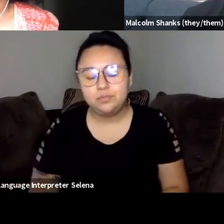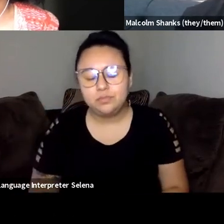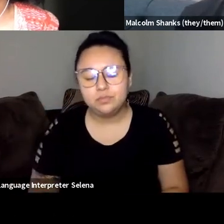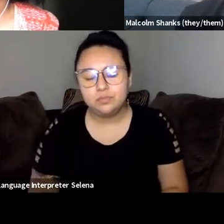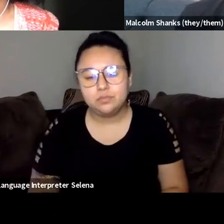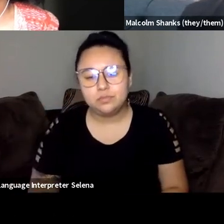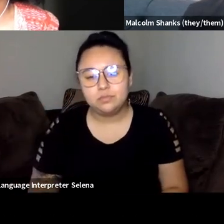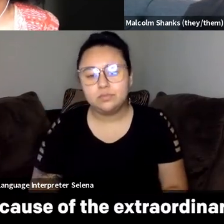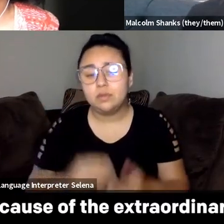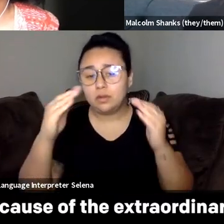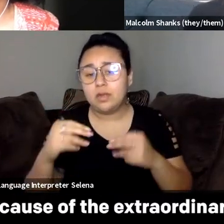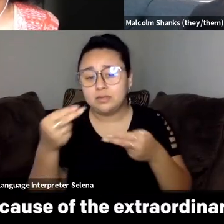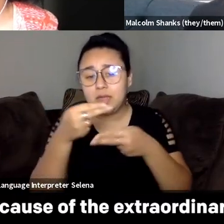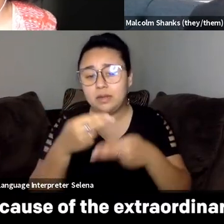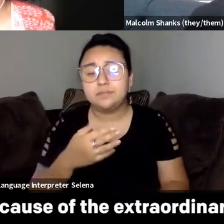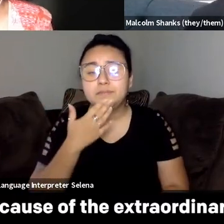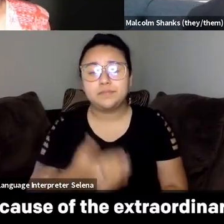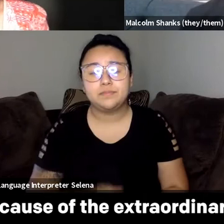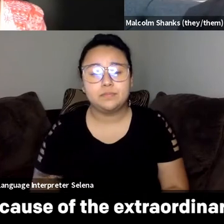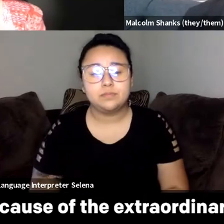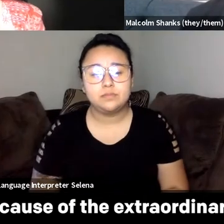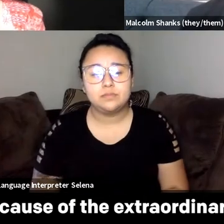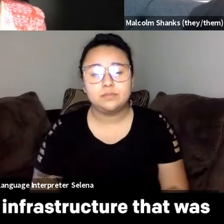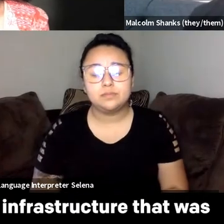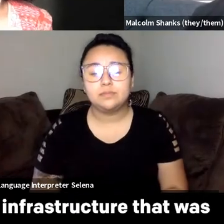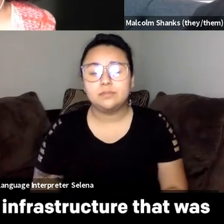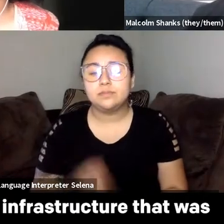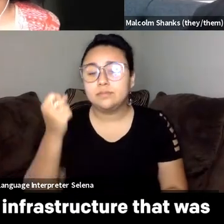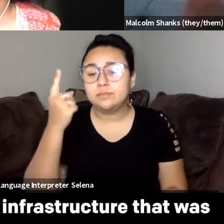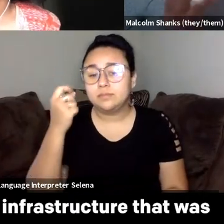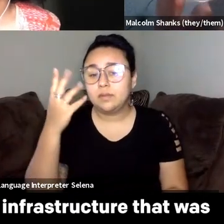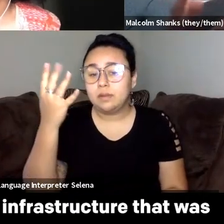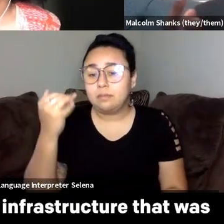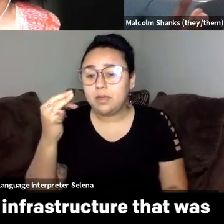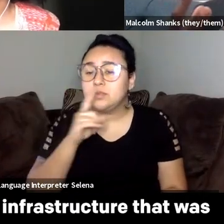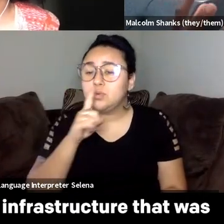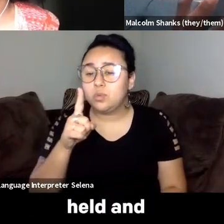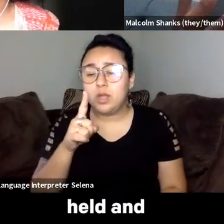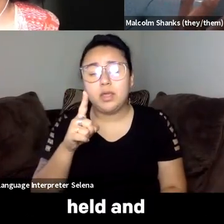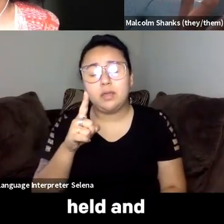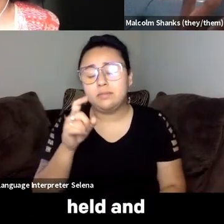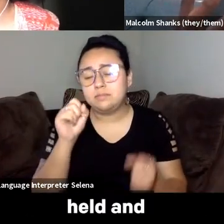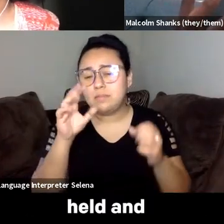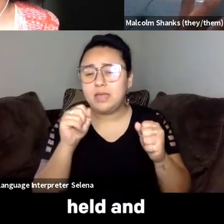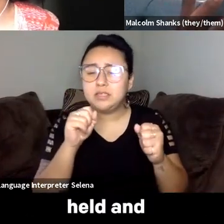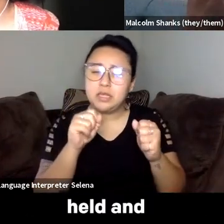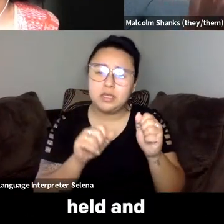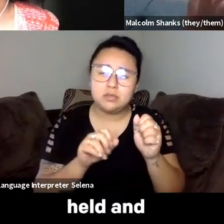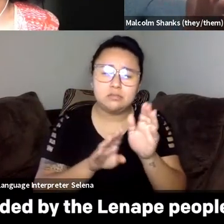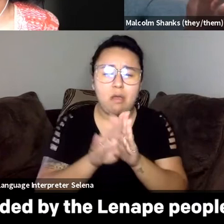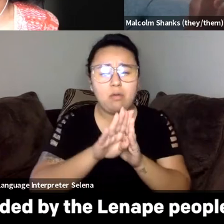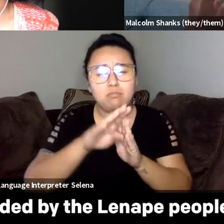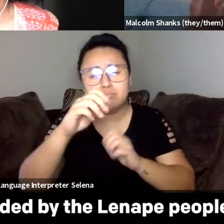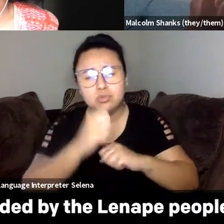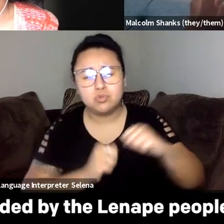Let's go to the next slide, Chika. Thank you. Because of the extraordinary infrastructure that was